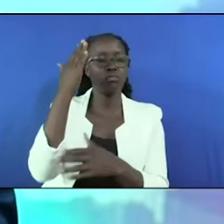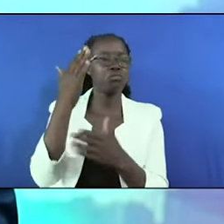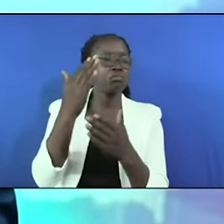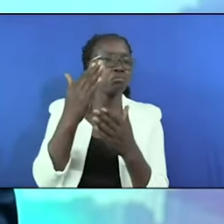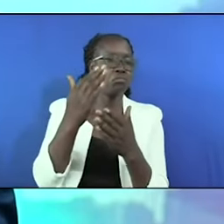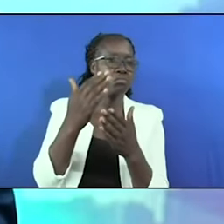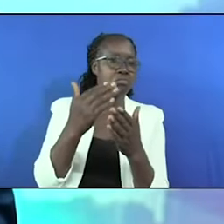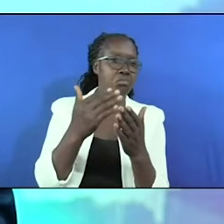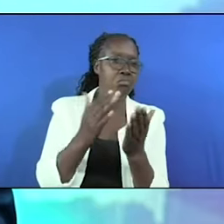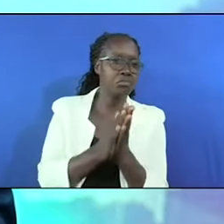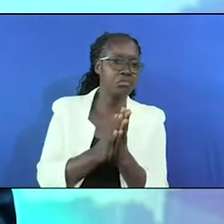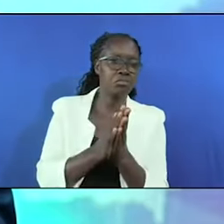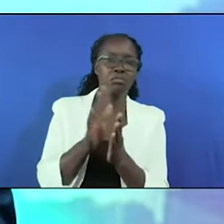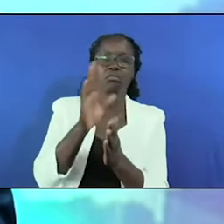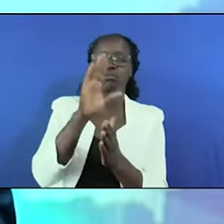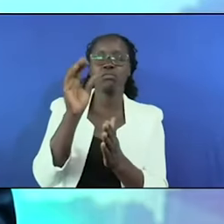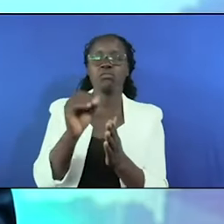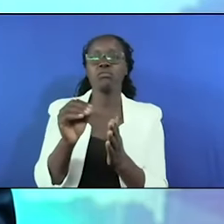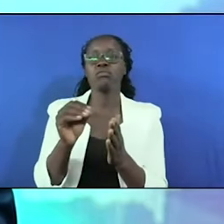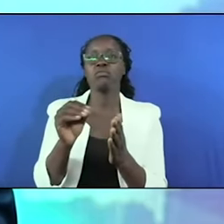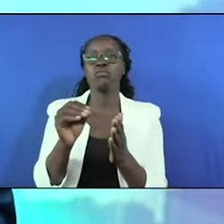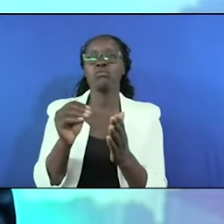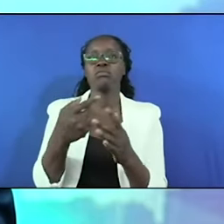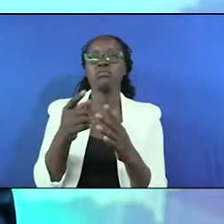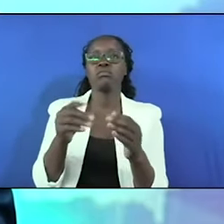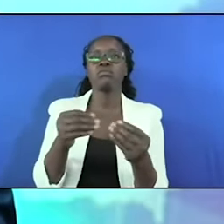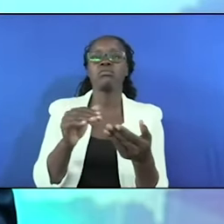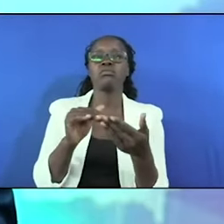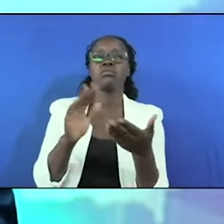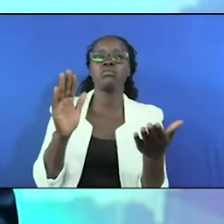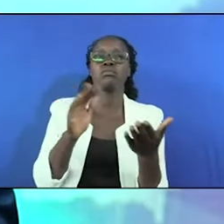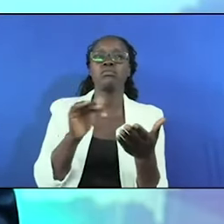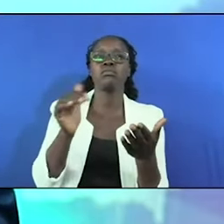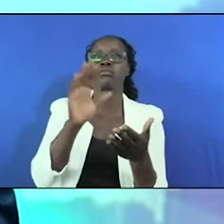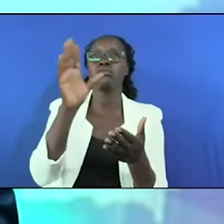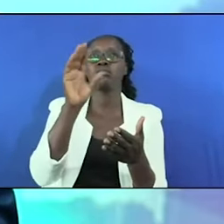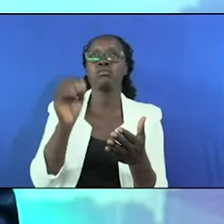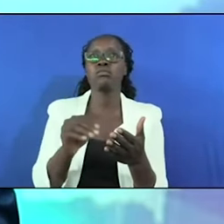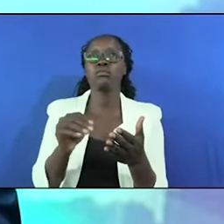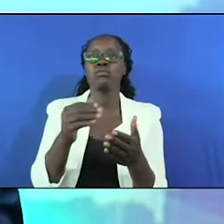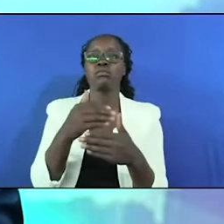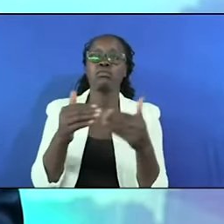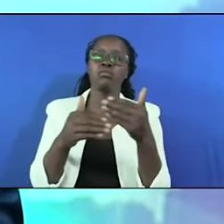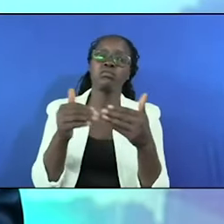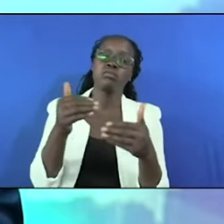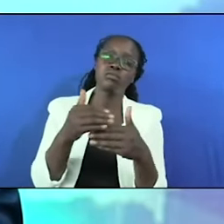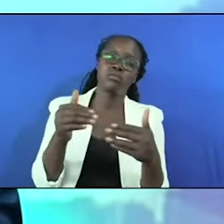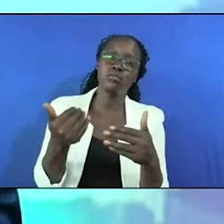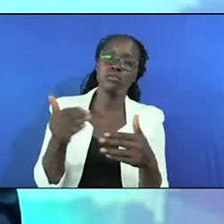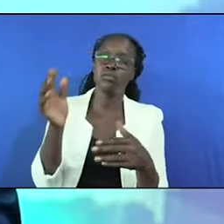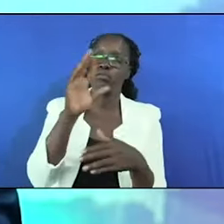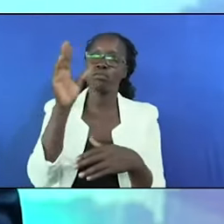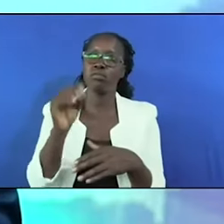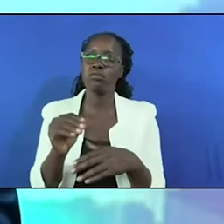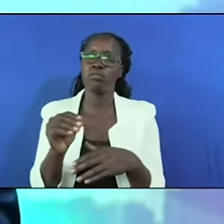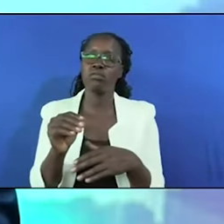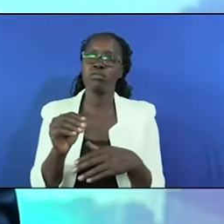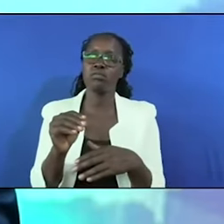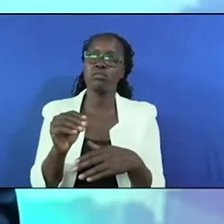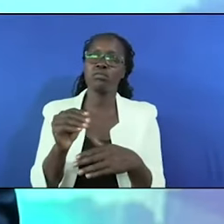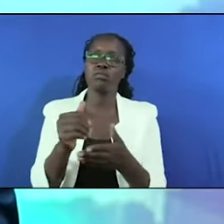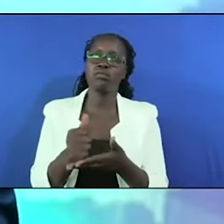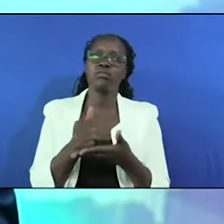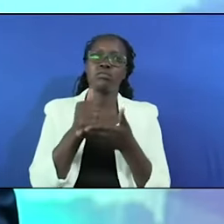to 20%, but of course they give more. There is also another percentage for building. There's another percentage